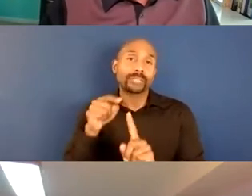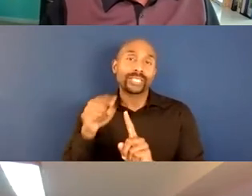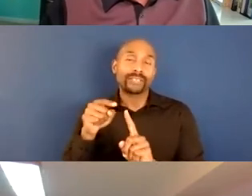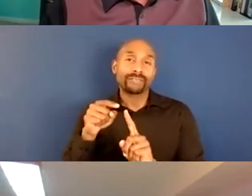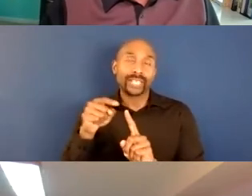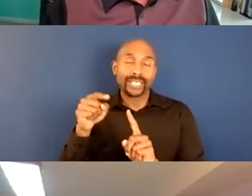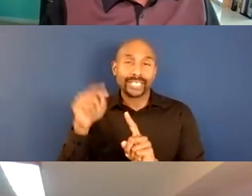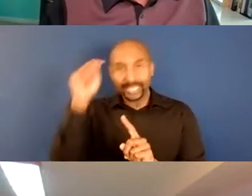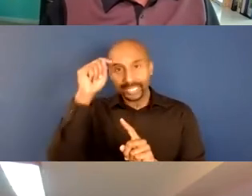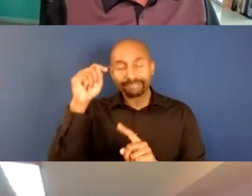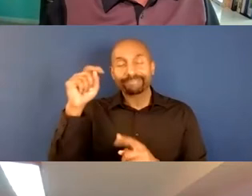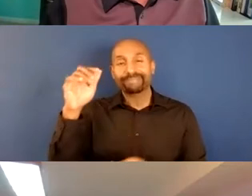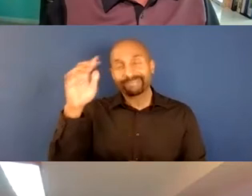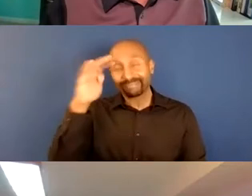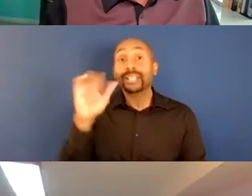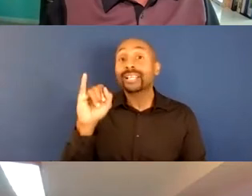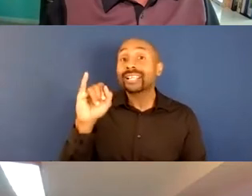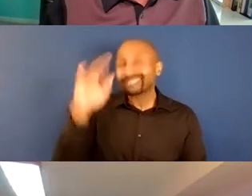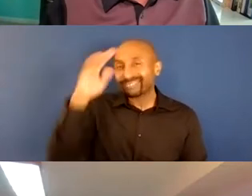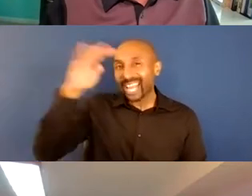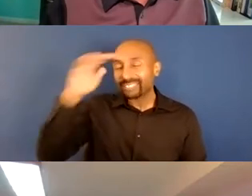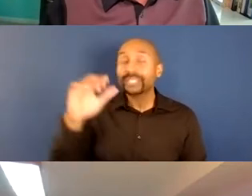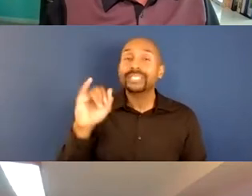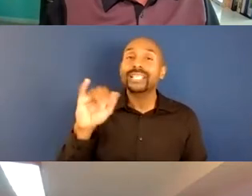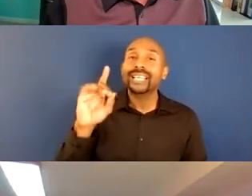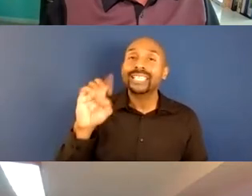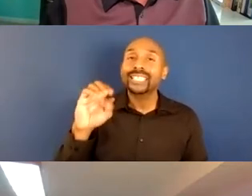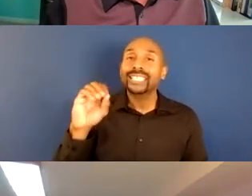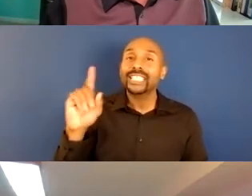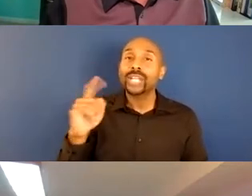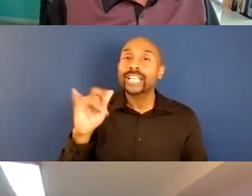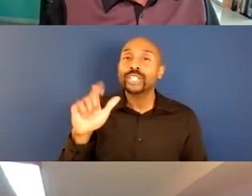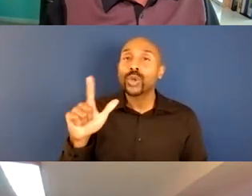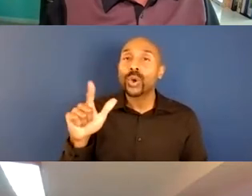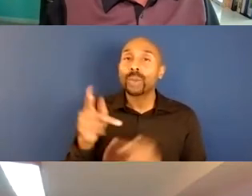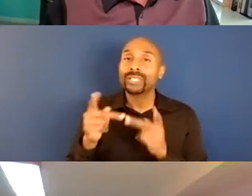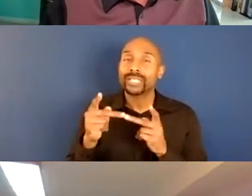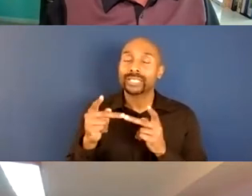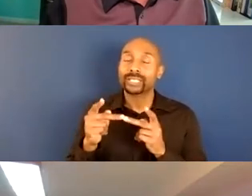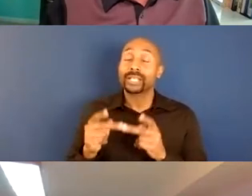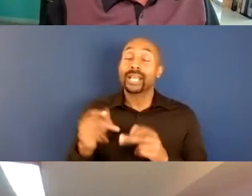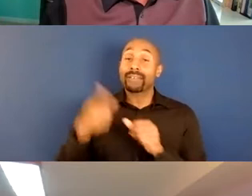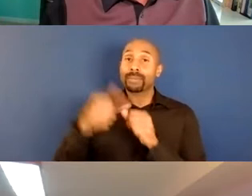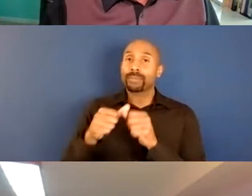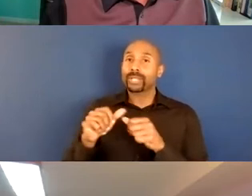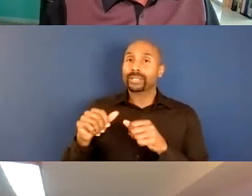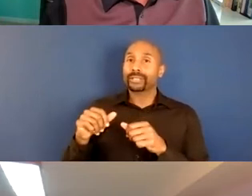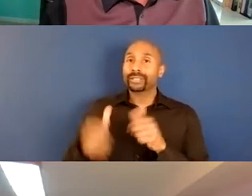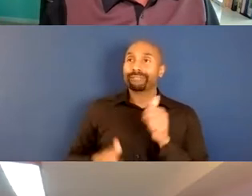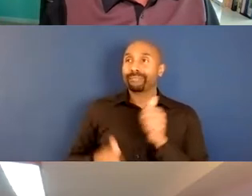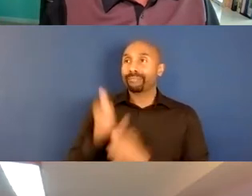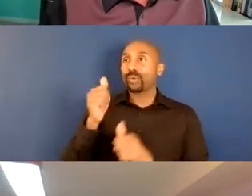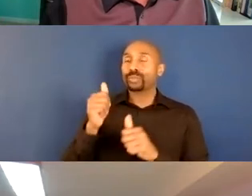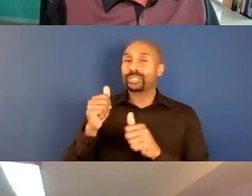point, the majority position was race, gender, and social justice is in everything that we